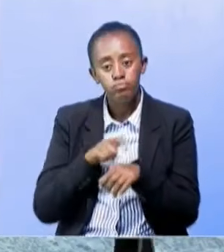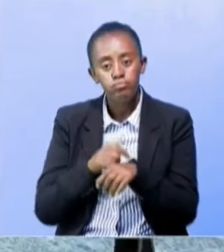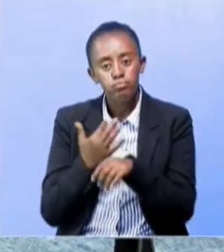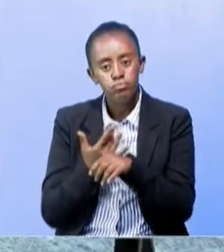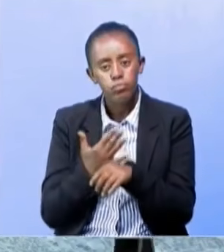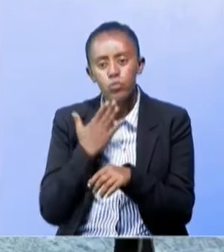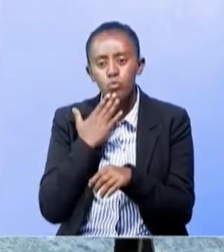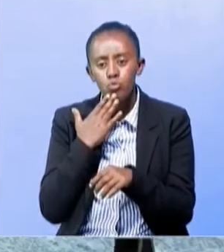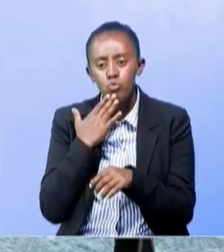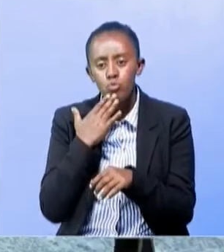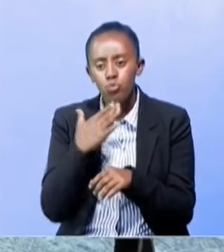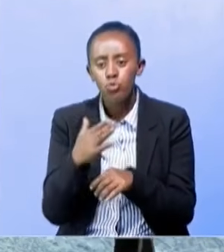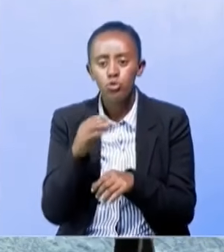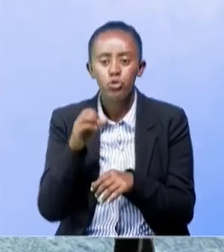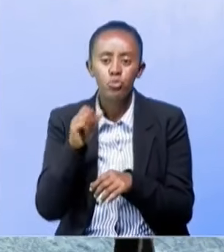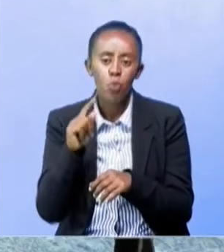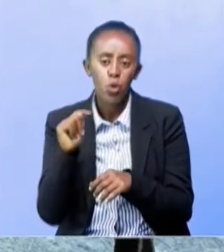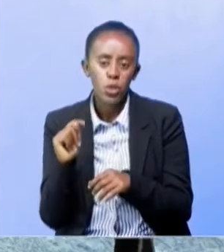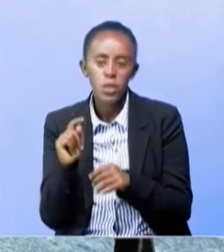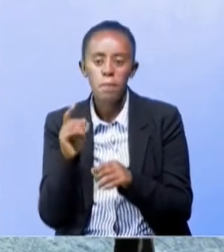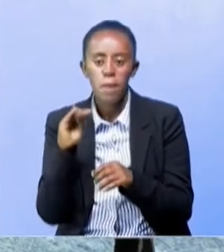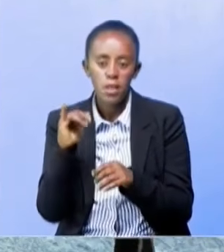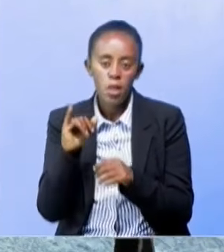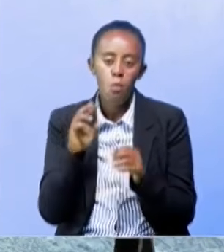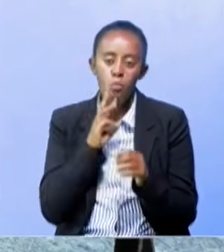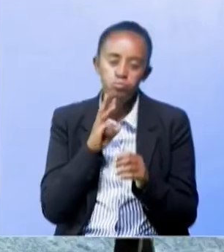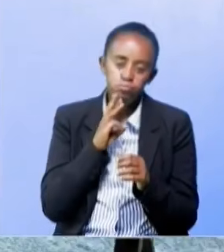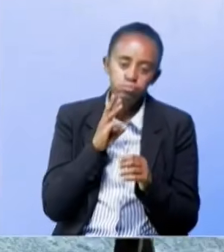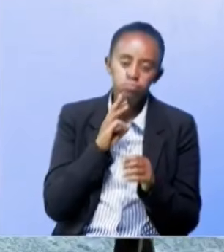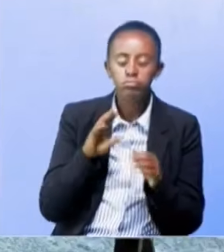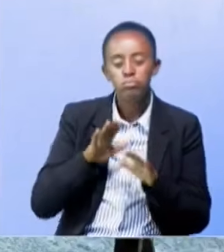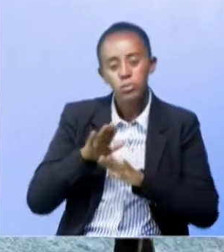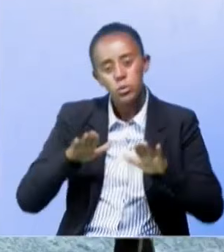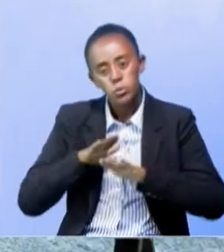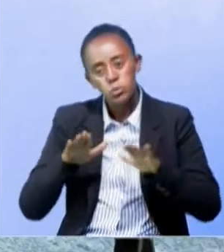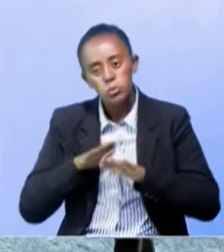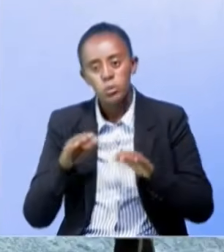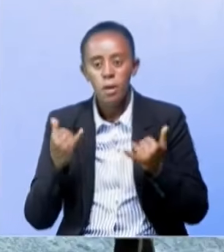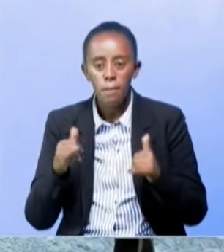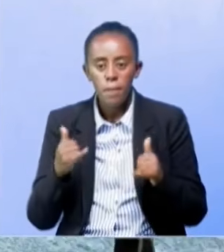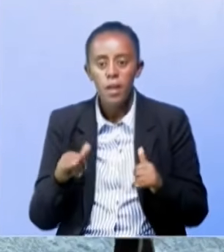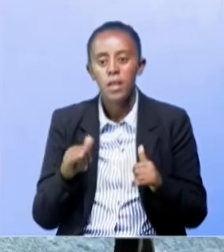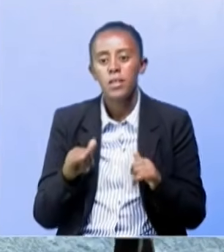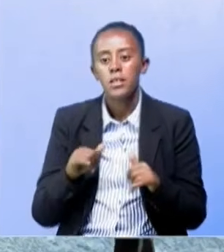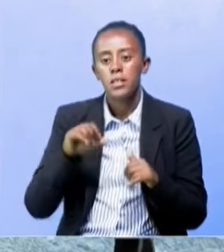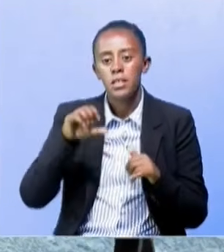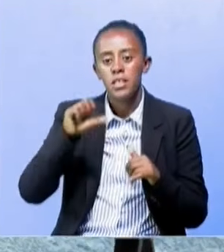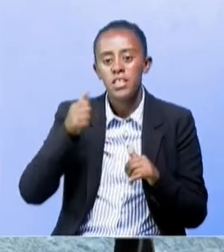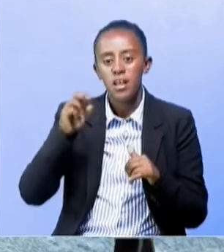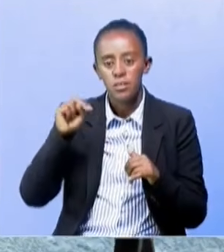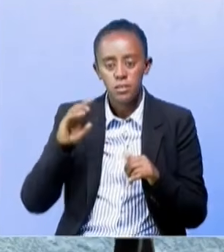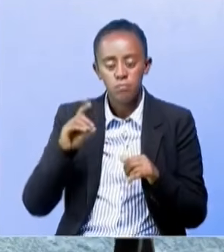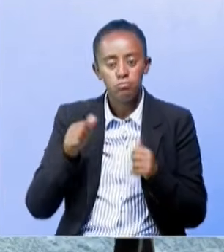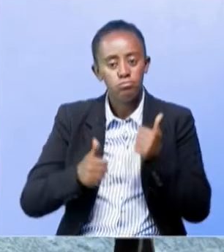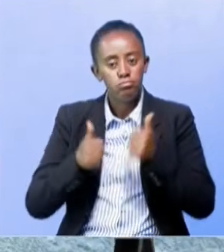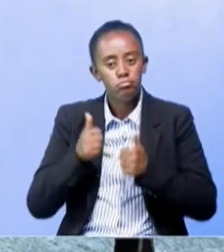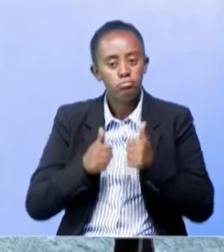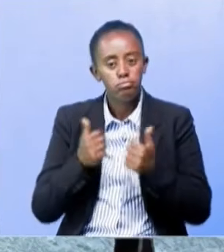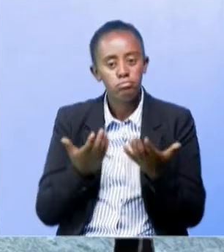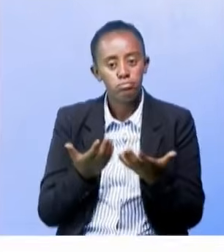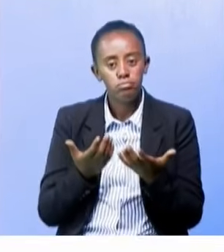spot by the water. They had a great swimming and playing in the sand.